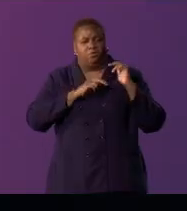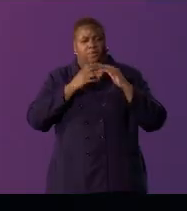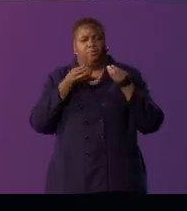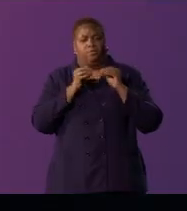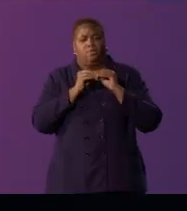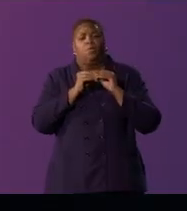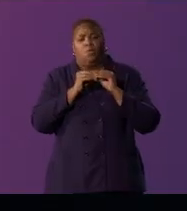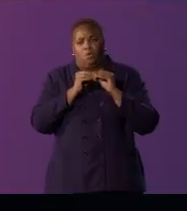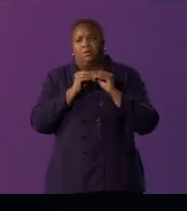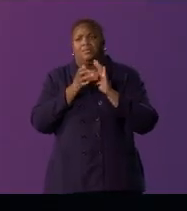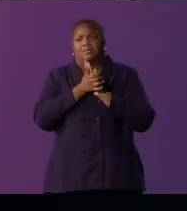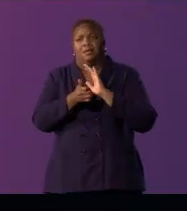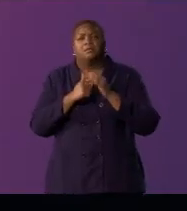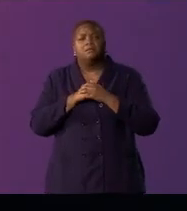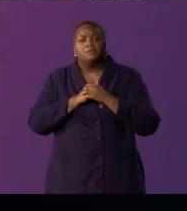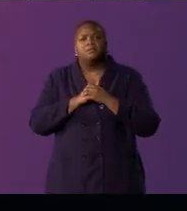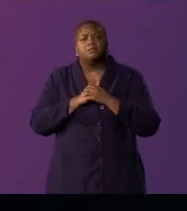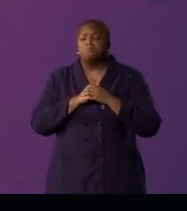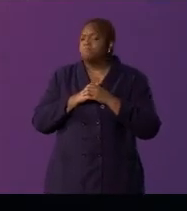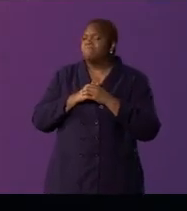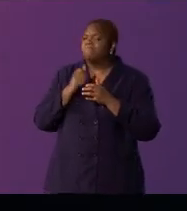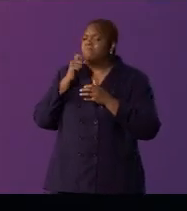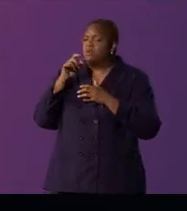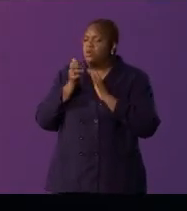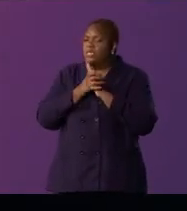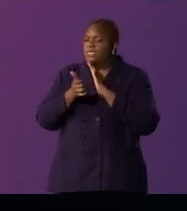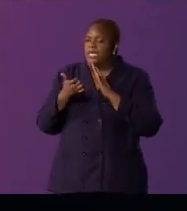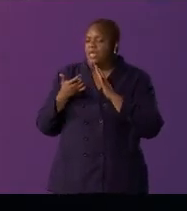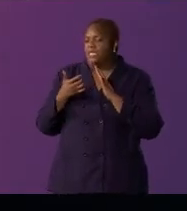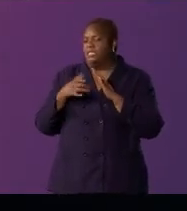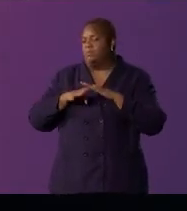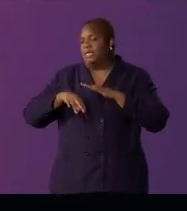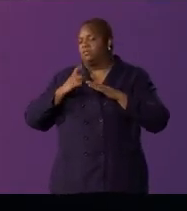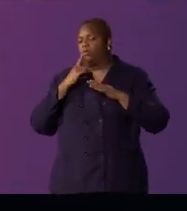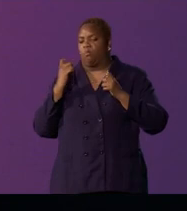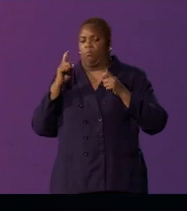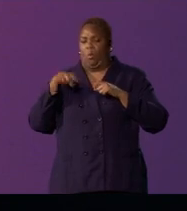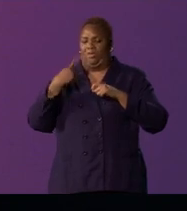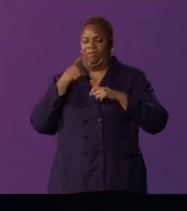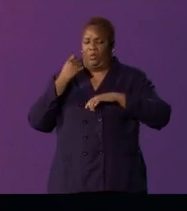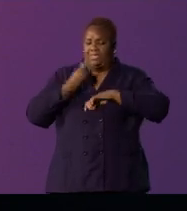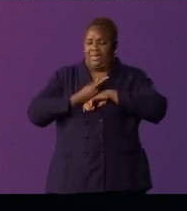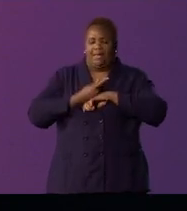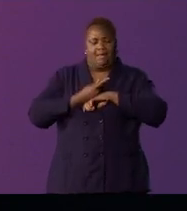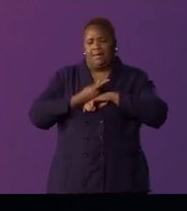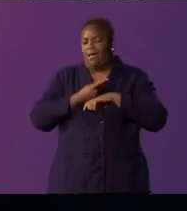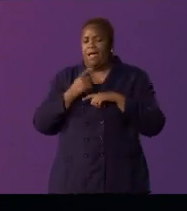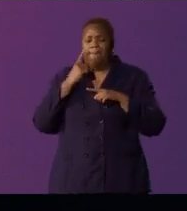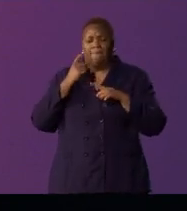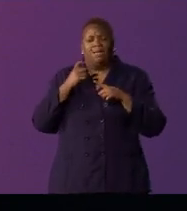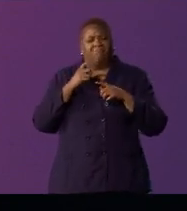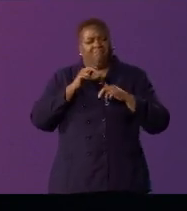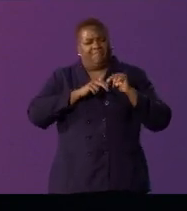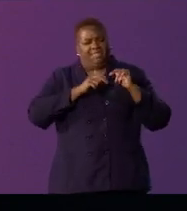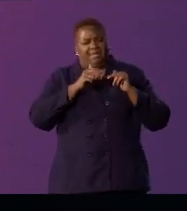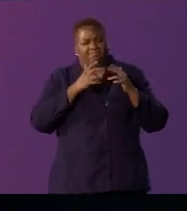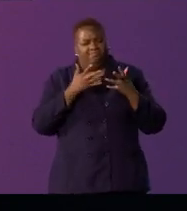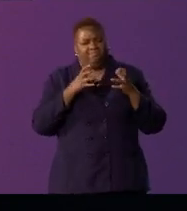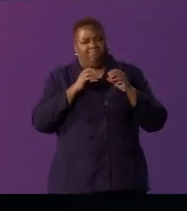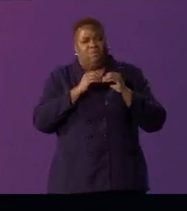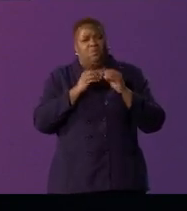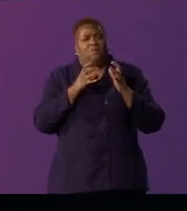base. Not build the talent base for the company of today, but build the talent base and retrain it for the